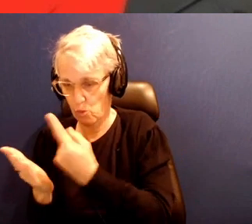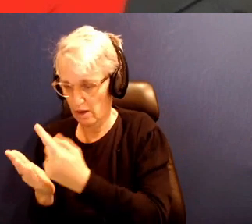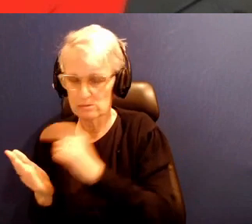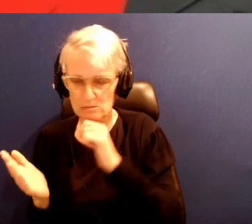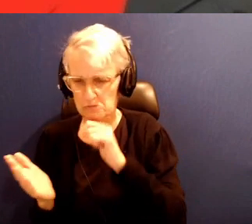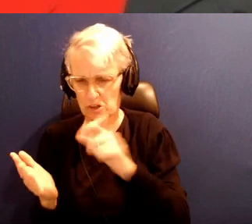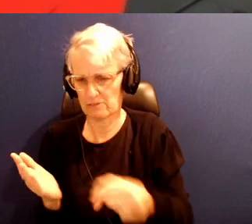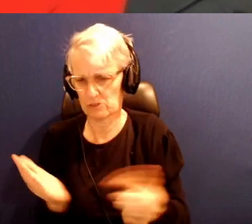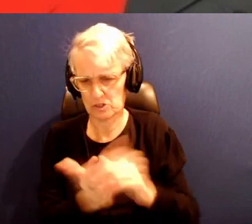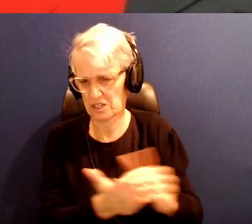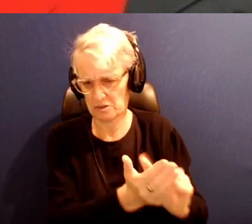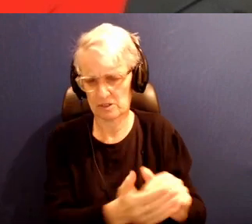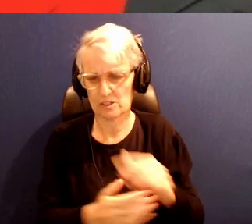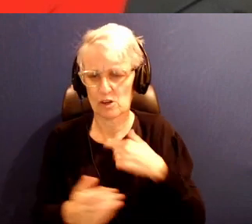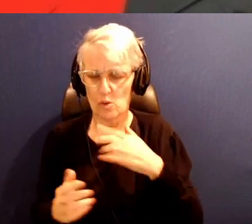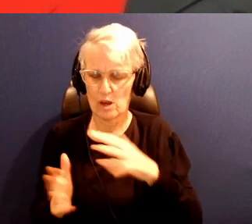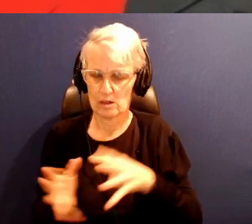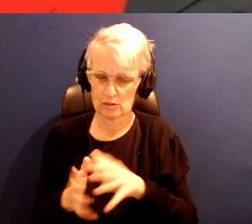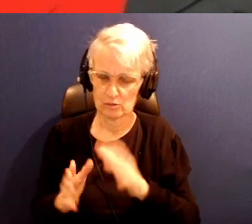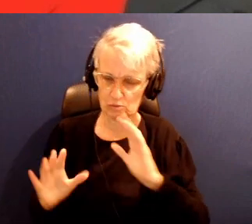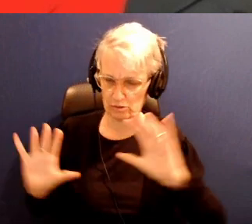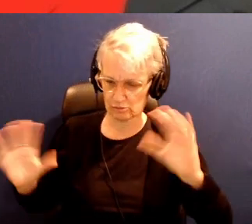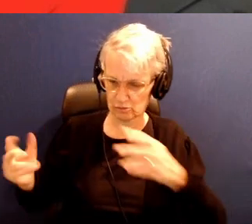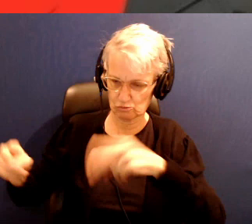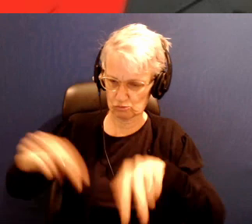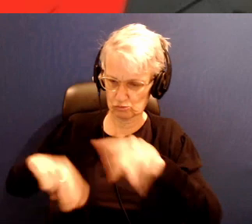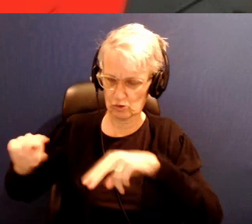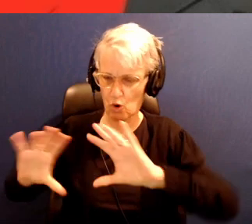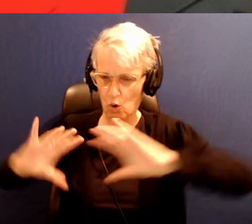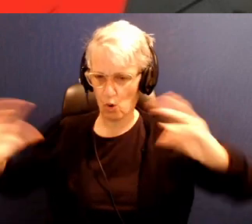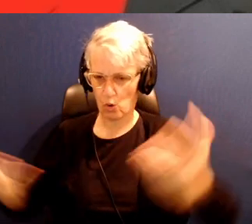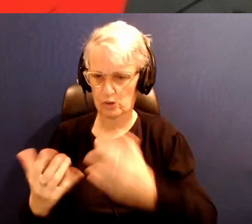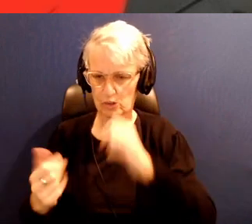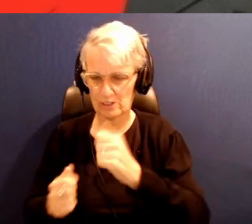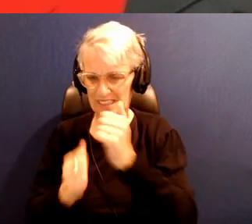Your proposal will be evaluated as a whole and not section by section.